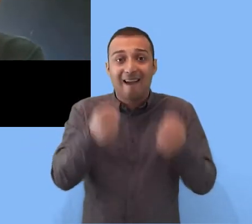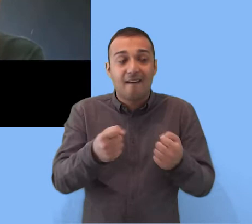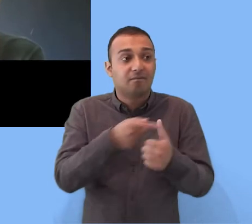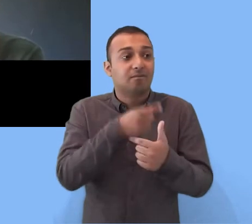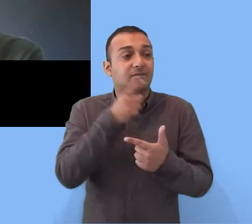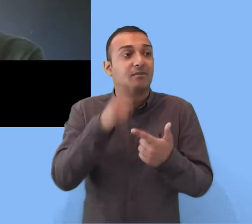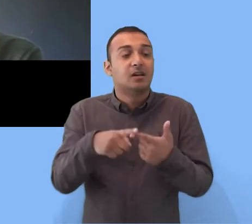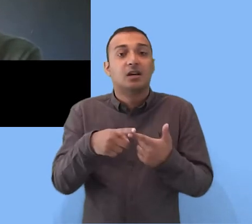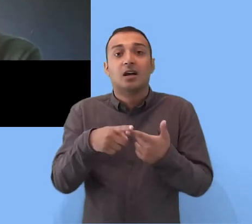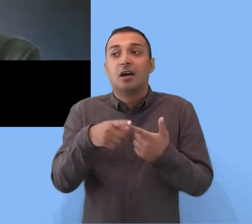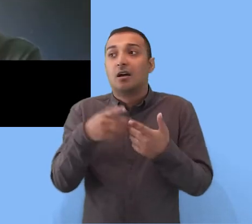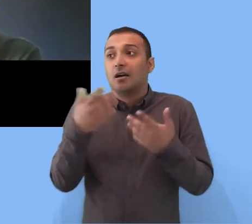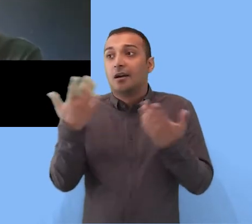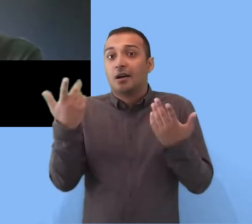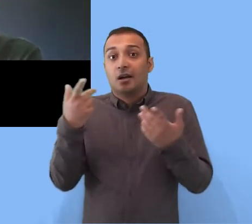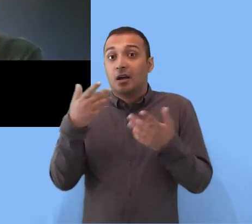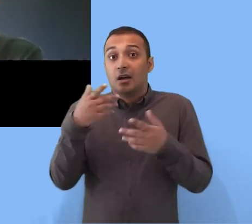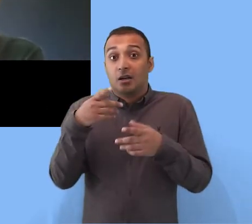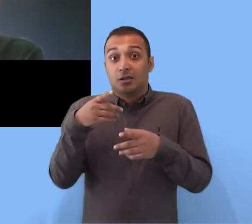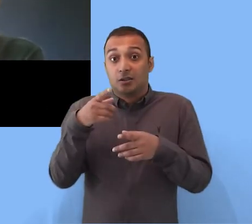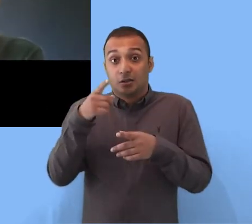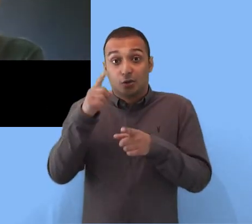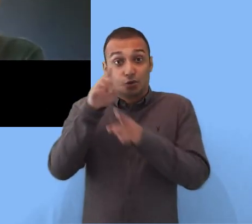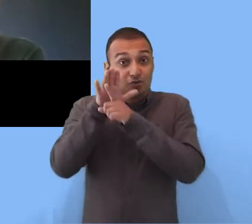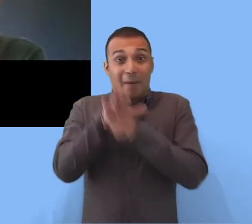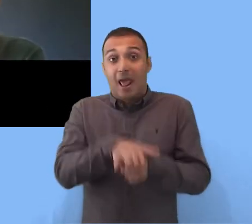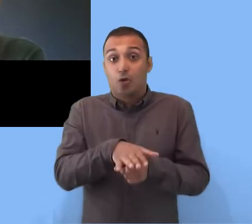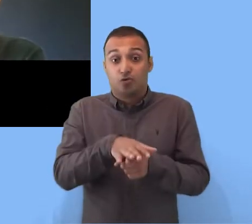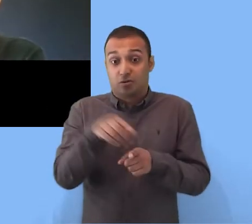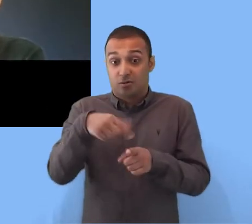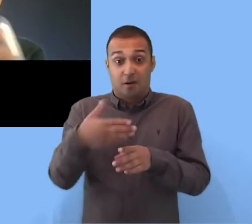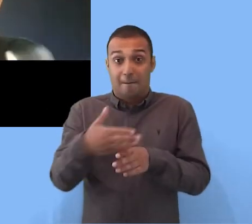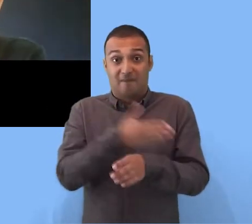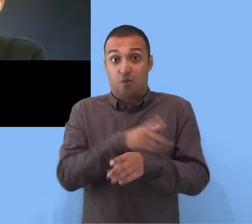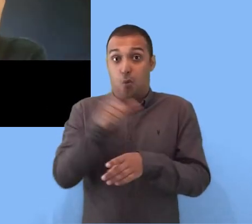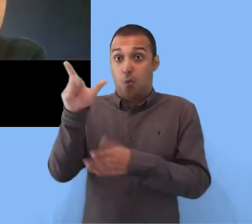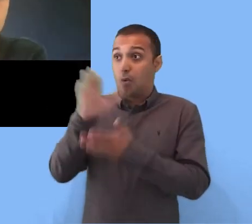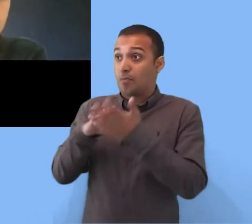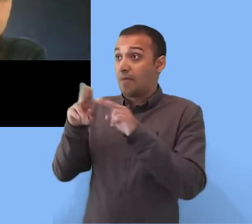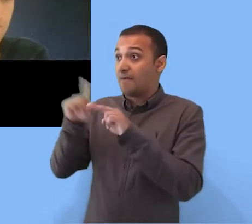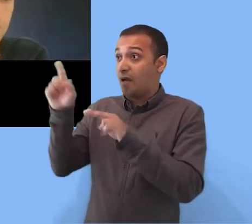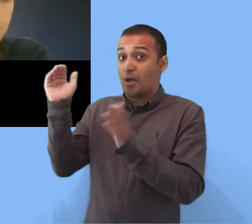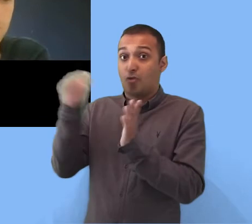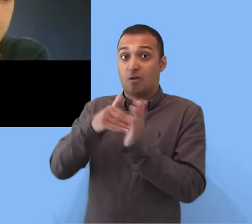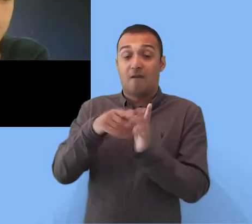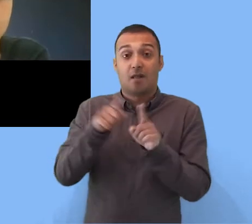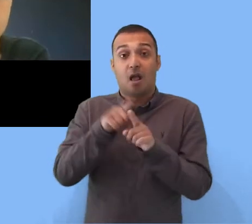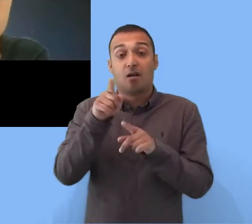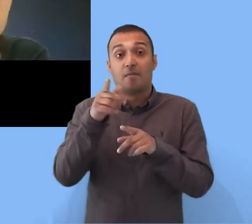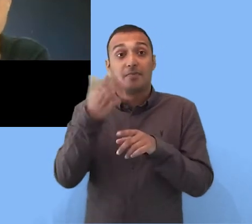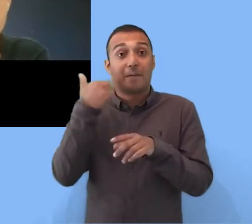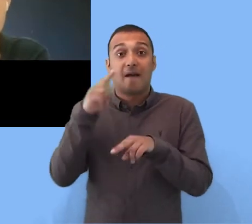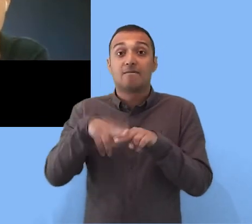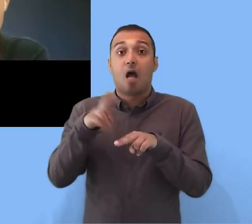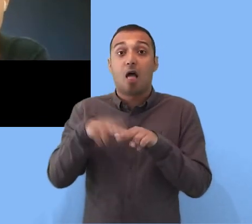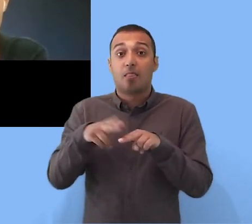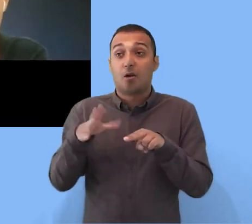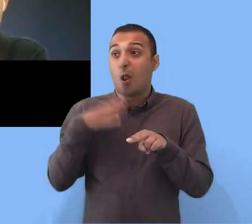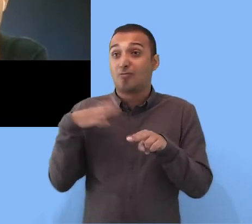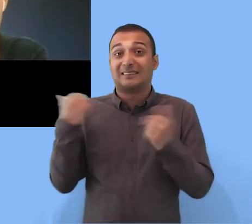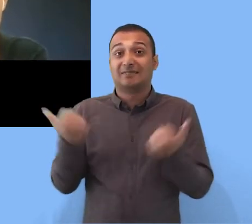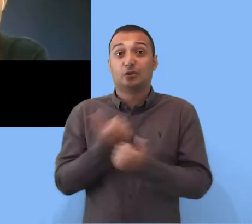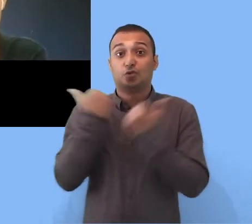discrimination is made even before parents come into the setting. You know, as I said, Black dads, you know, are